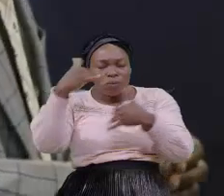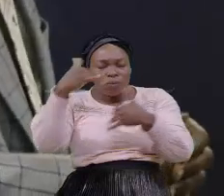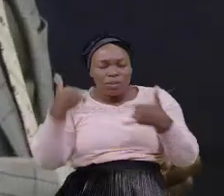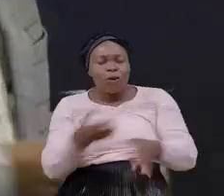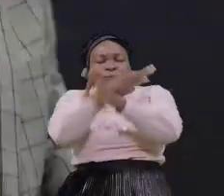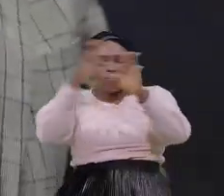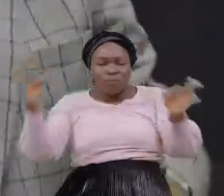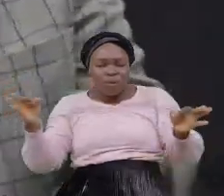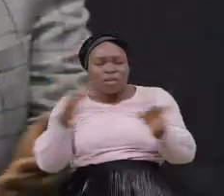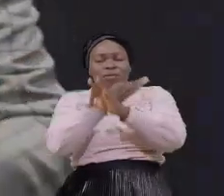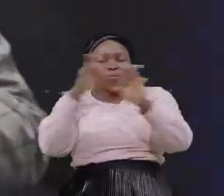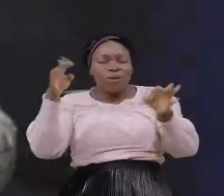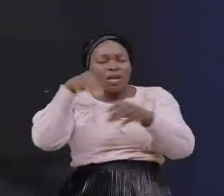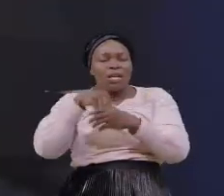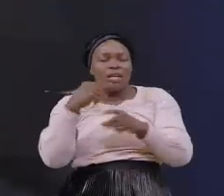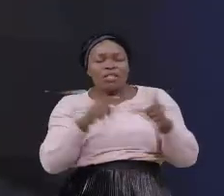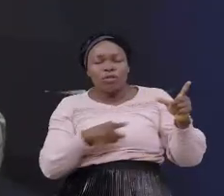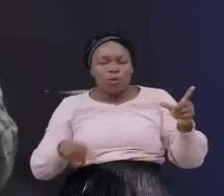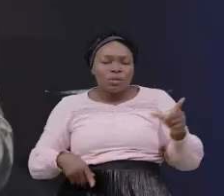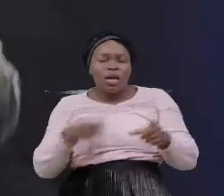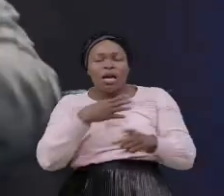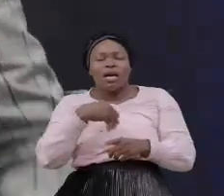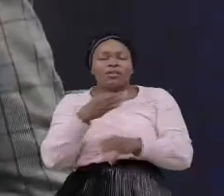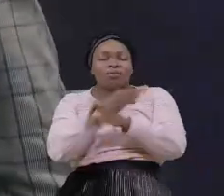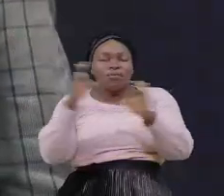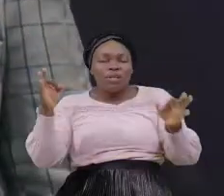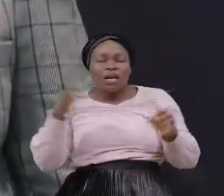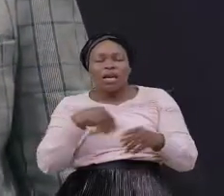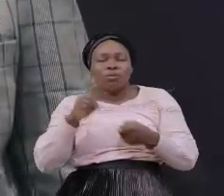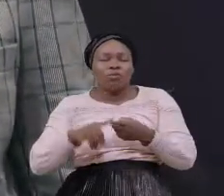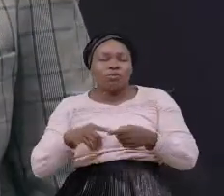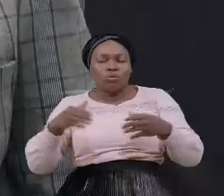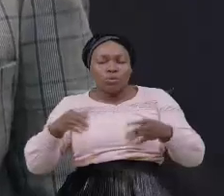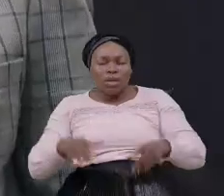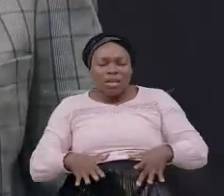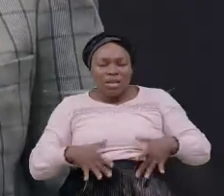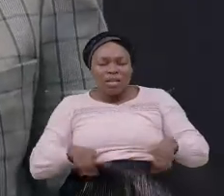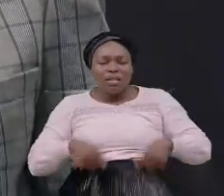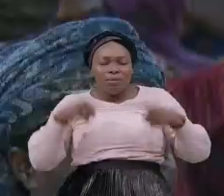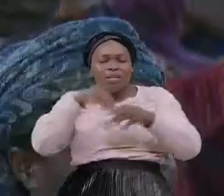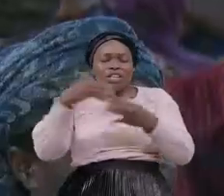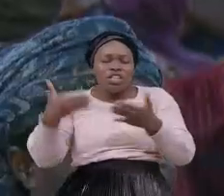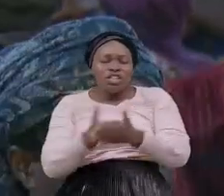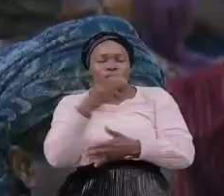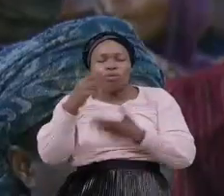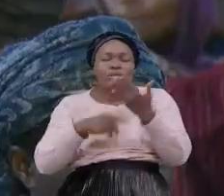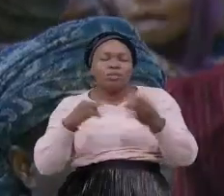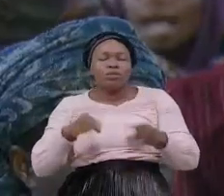the Lord, and they will live in newness of life in Jesus'